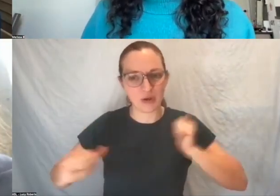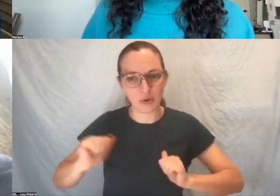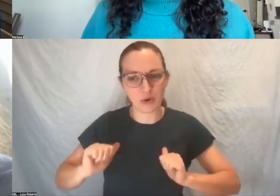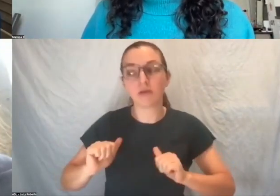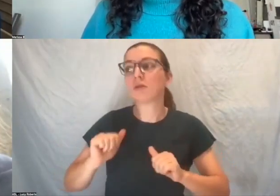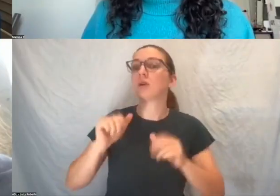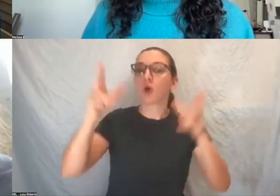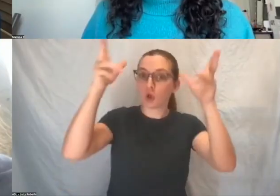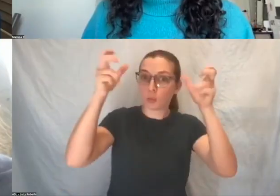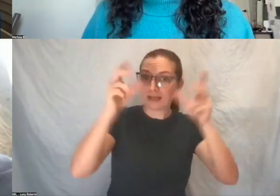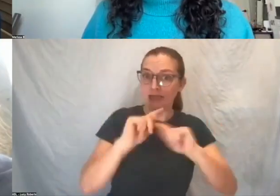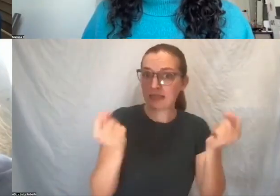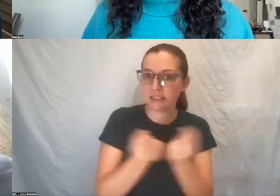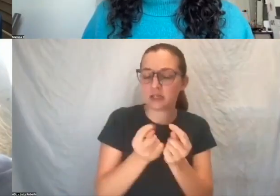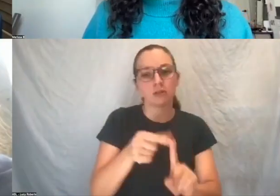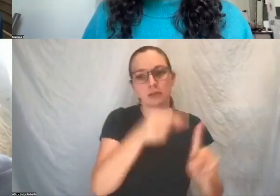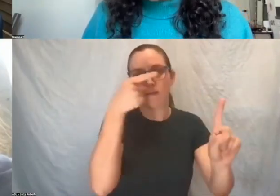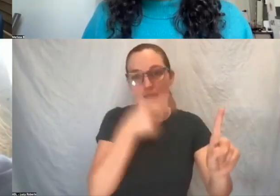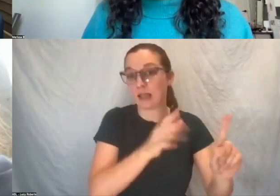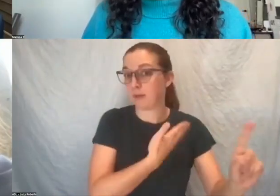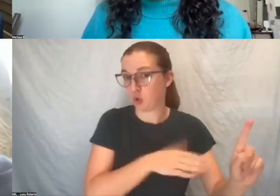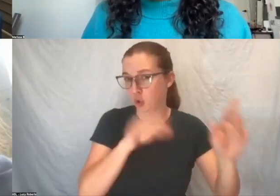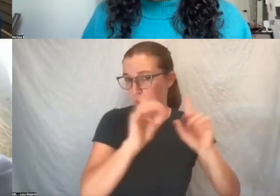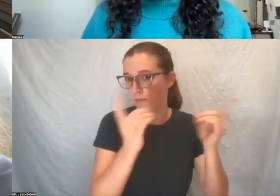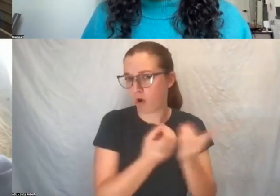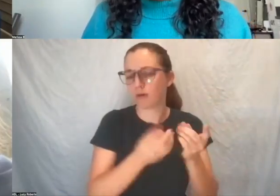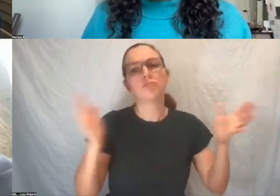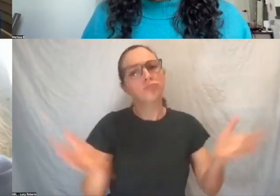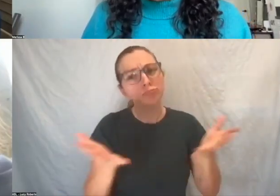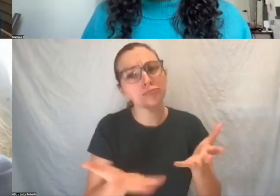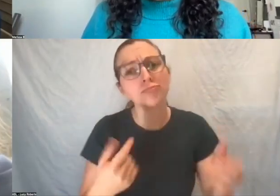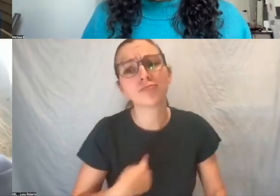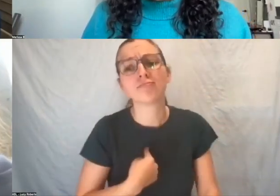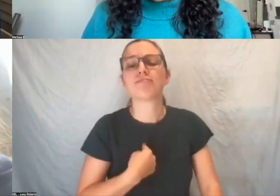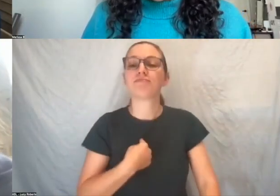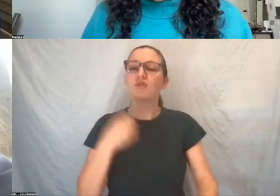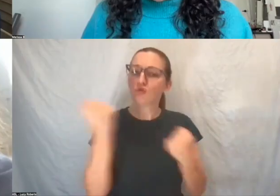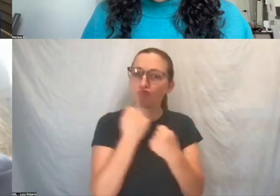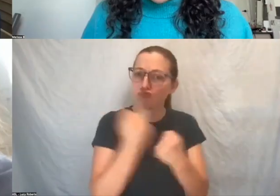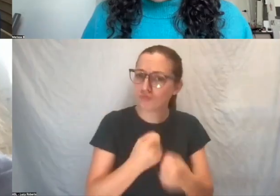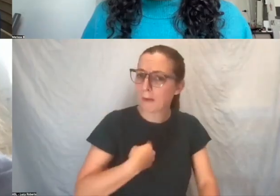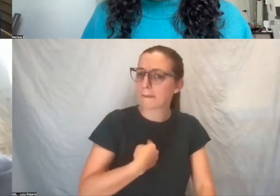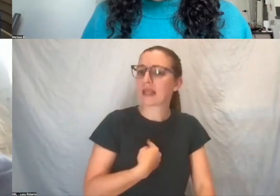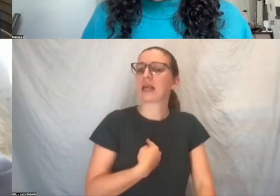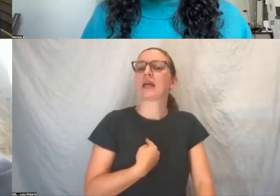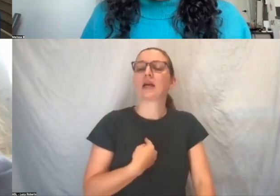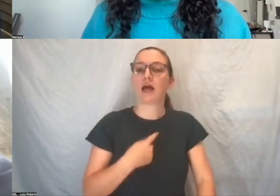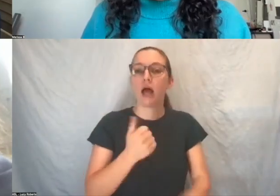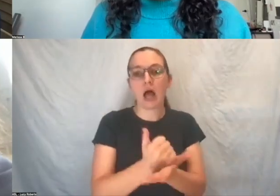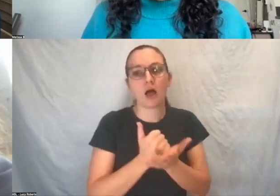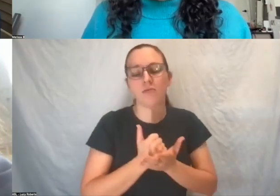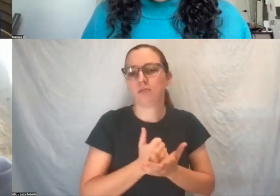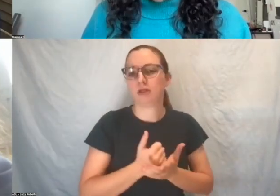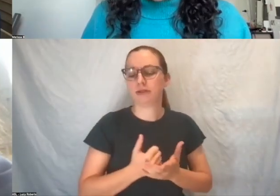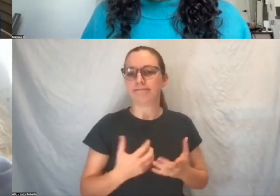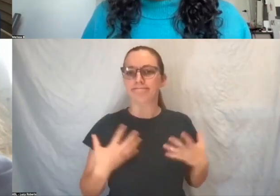really, especially the musical department there, really helped encourage me and really was there to help me gain